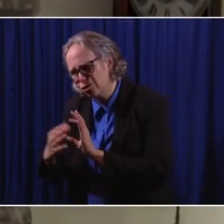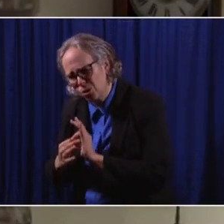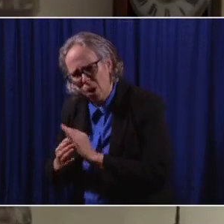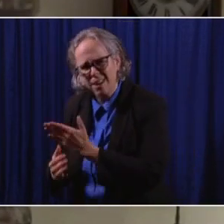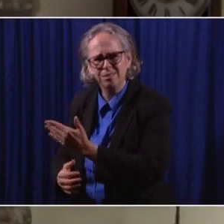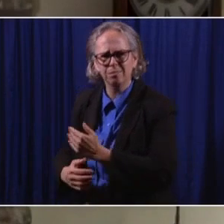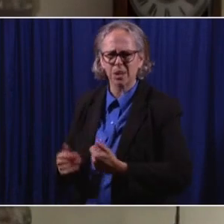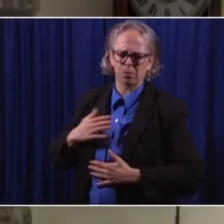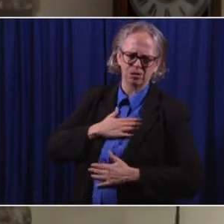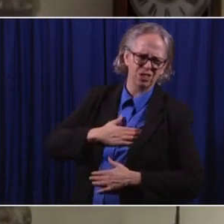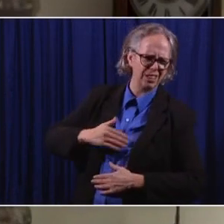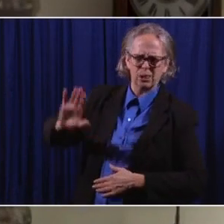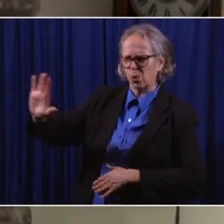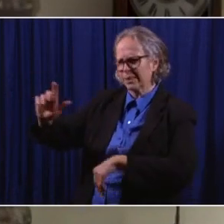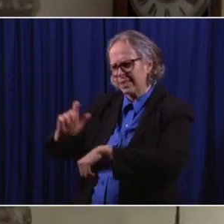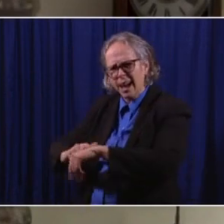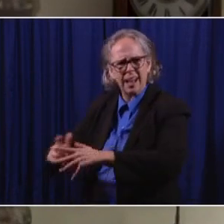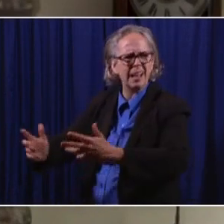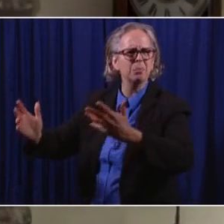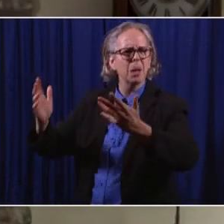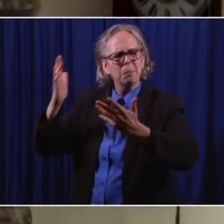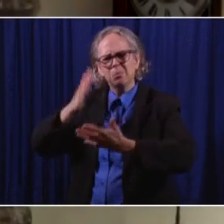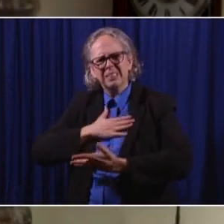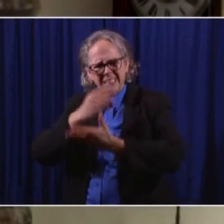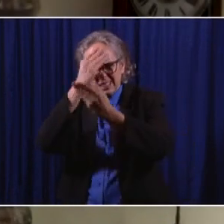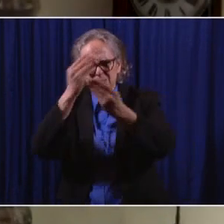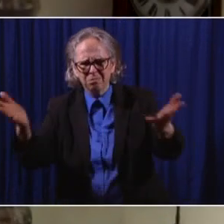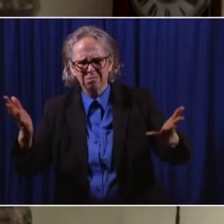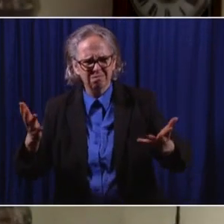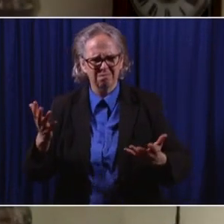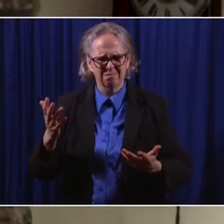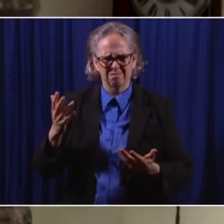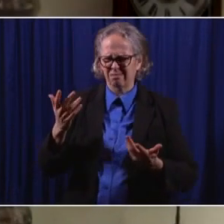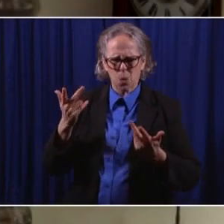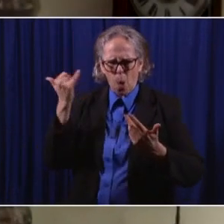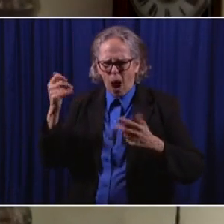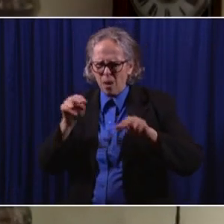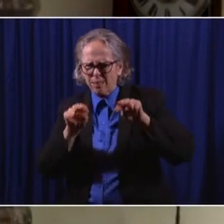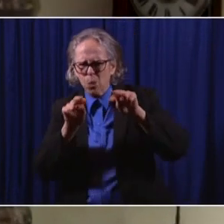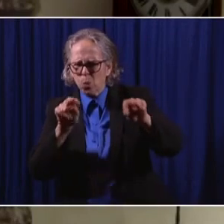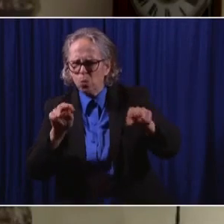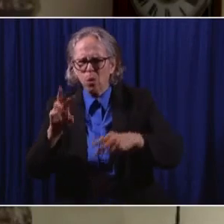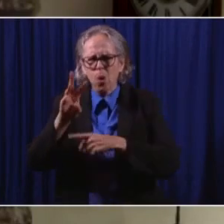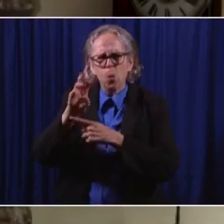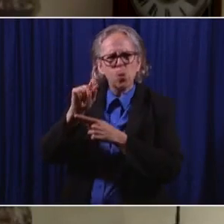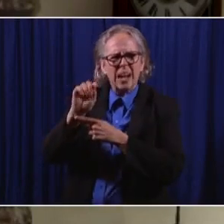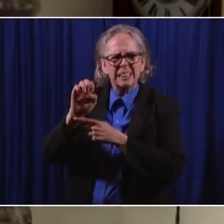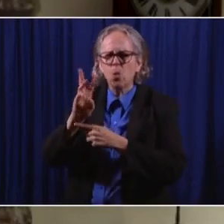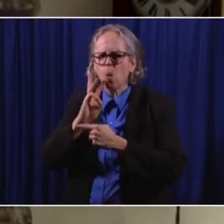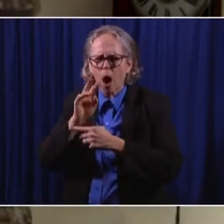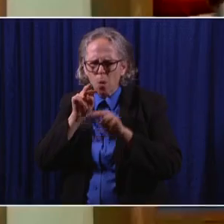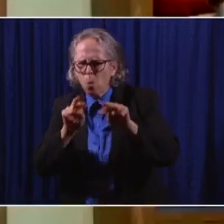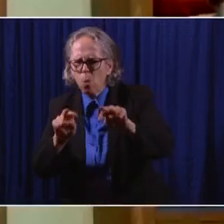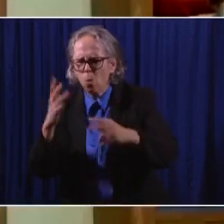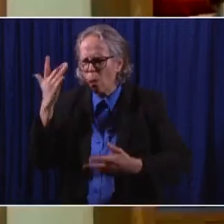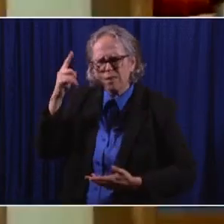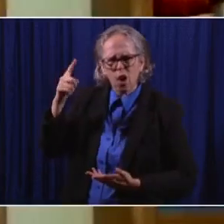it. Tell everyone why we are monitoring wastewater and how that is working. Okay, so the